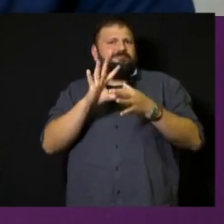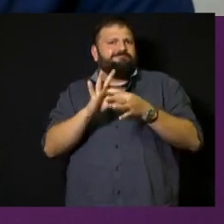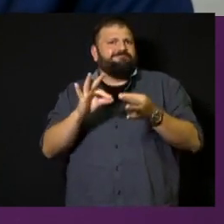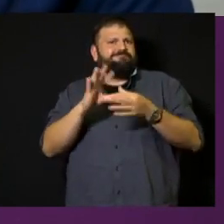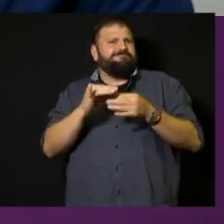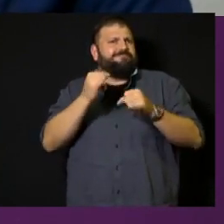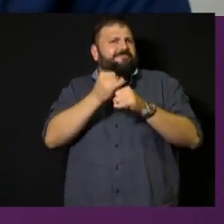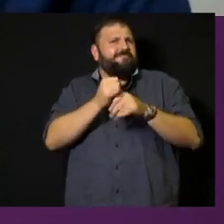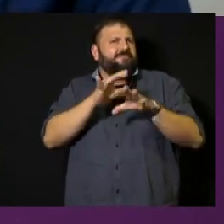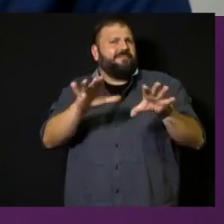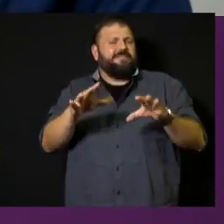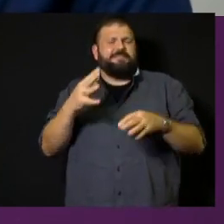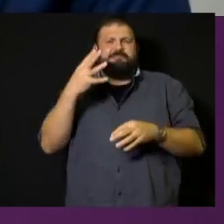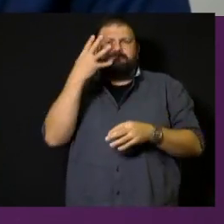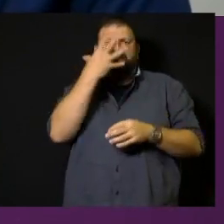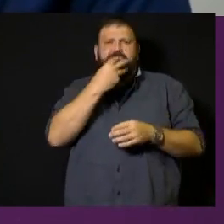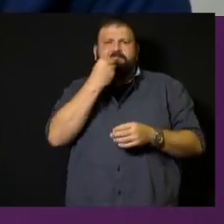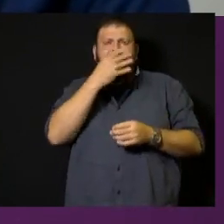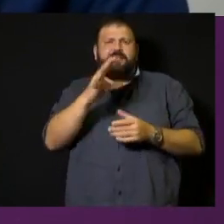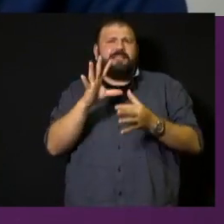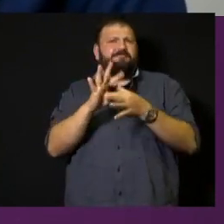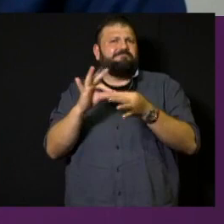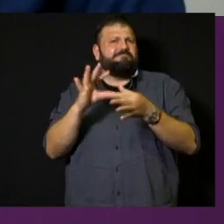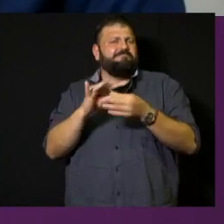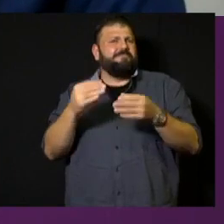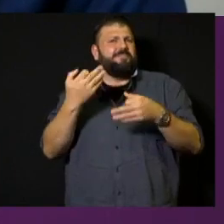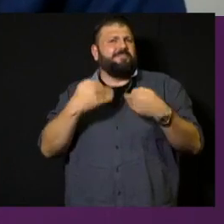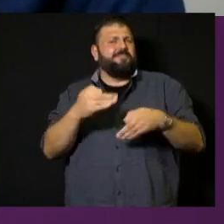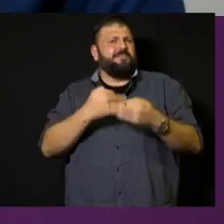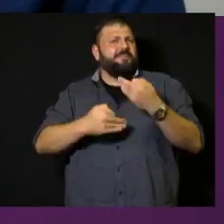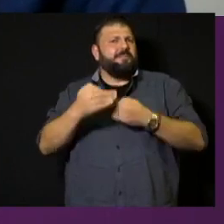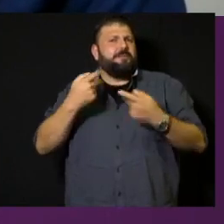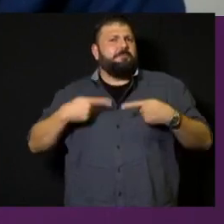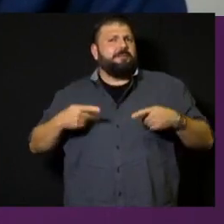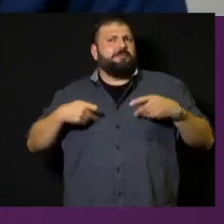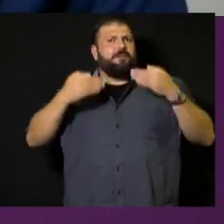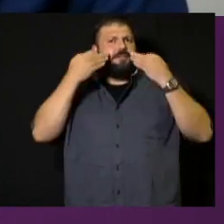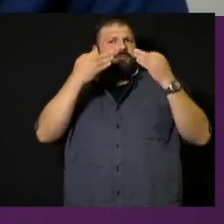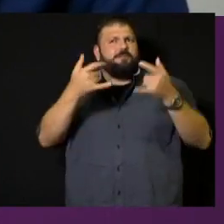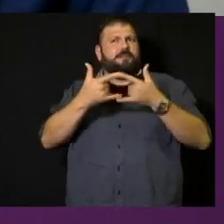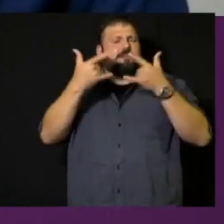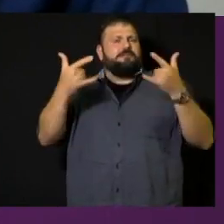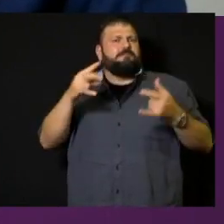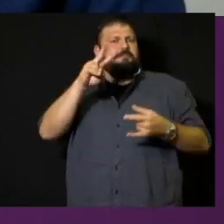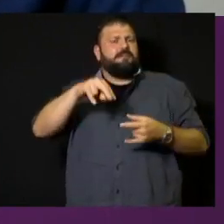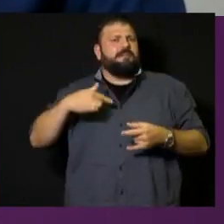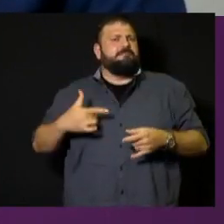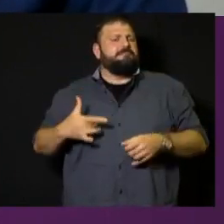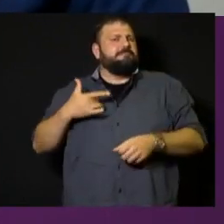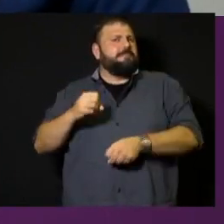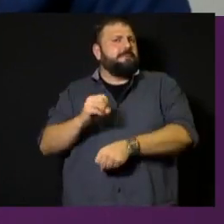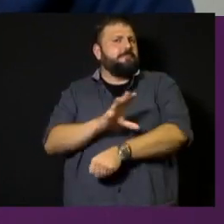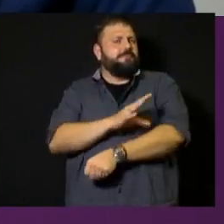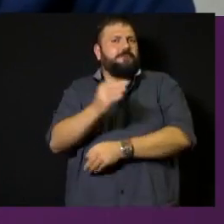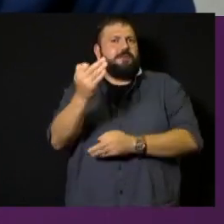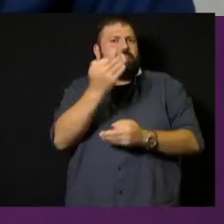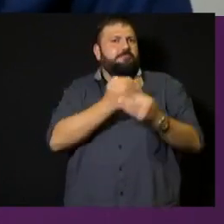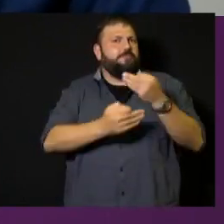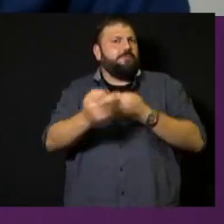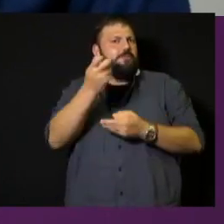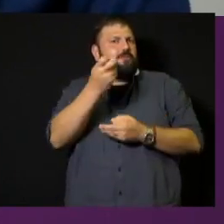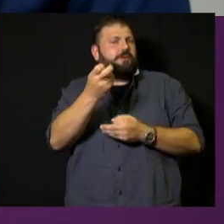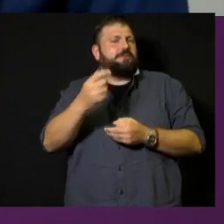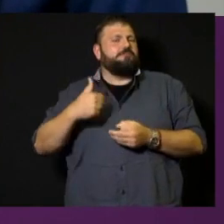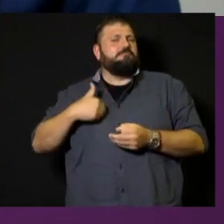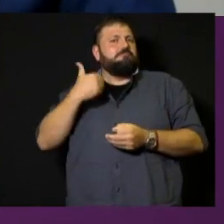marathonic information, all the information we have received, all the tools. So I am very excited with